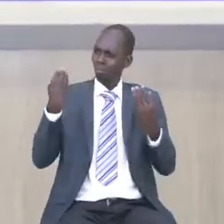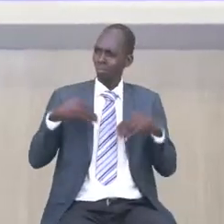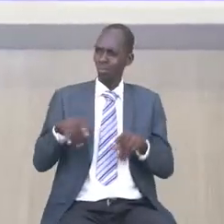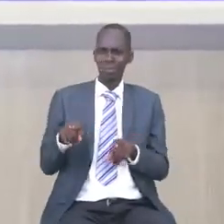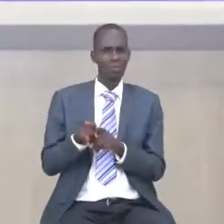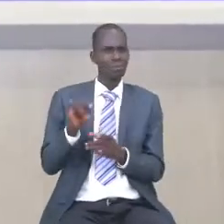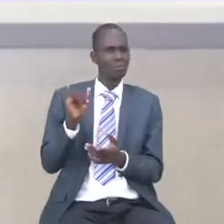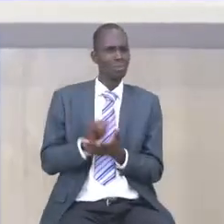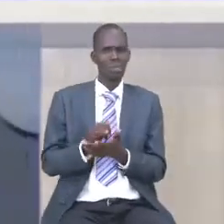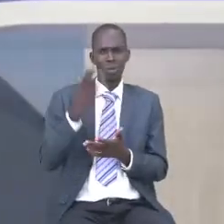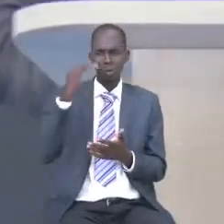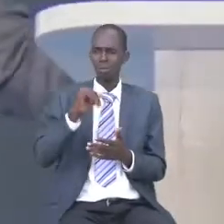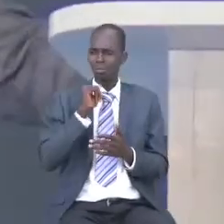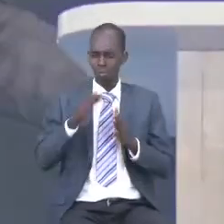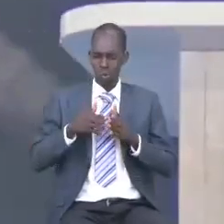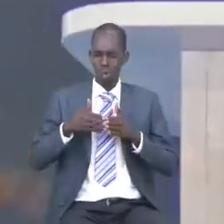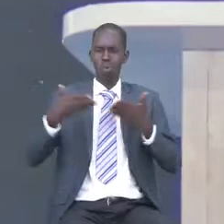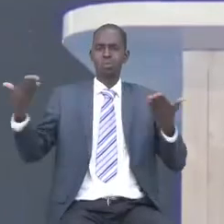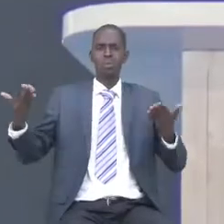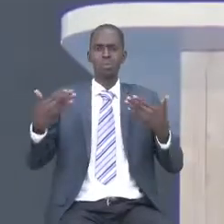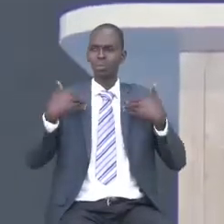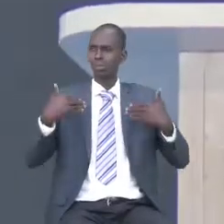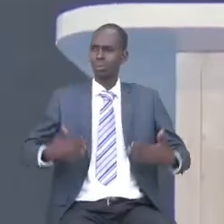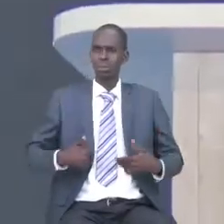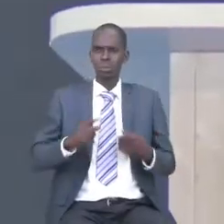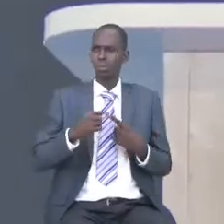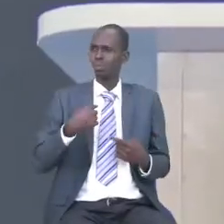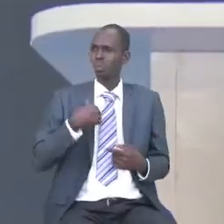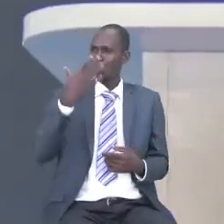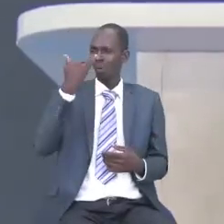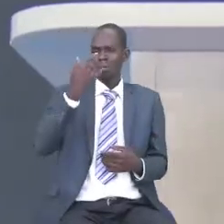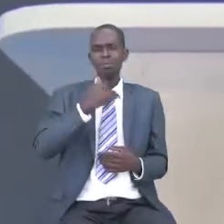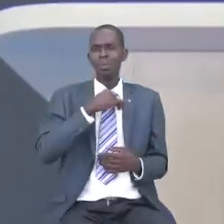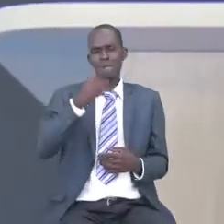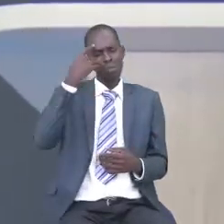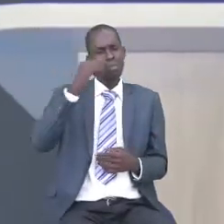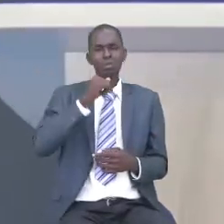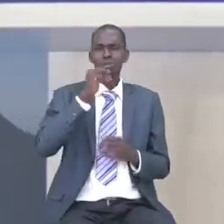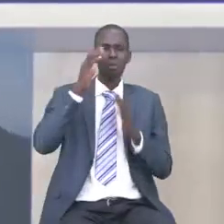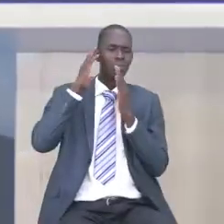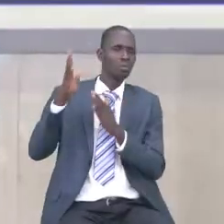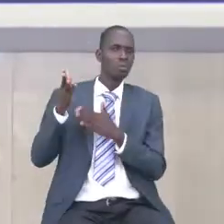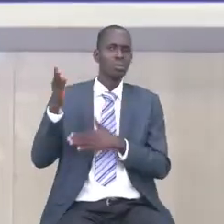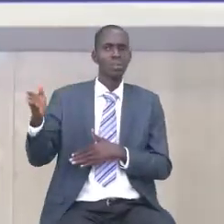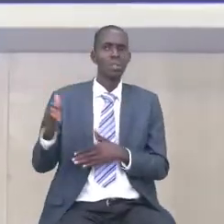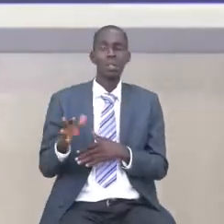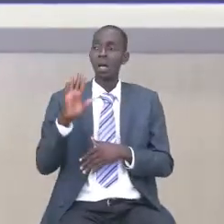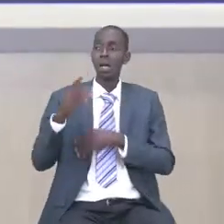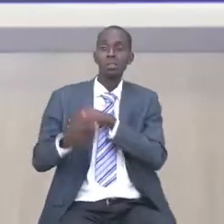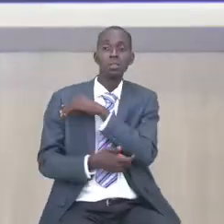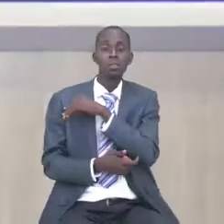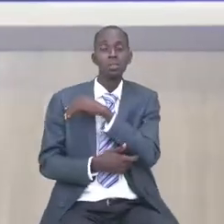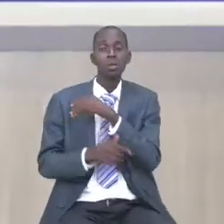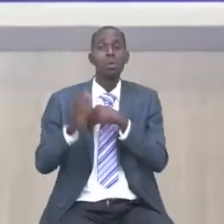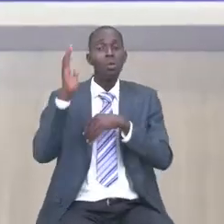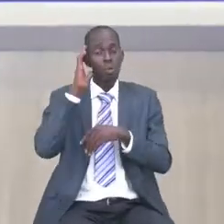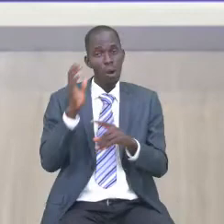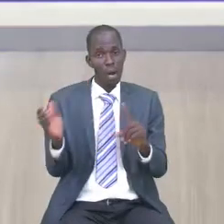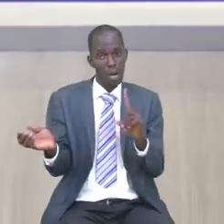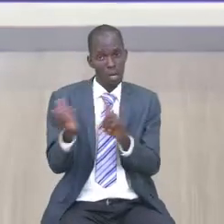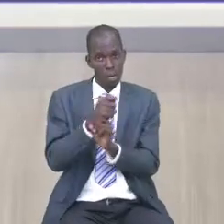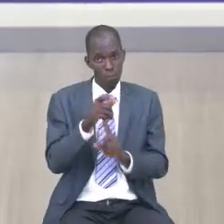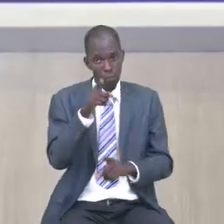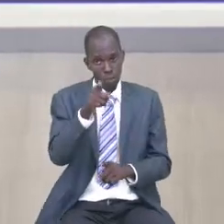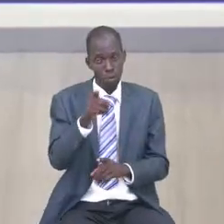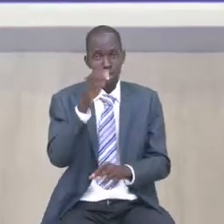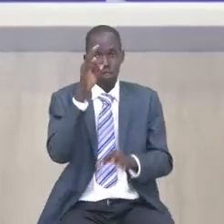she, you know, projecting this and that? Your temptation catches you when you look at the